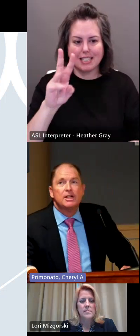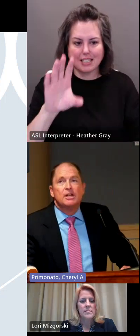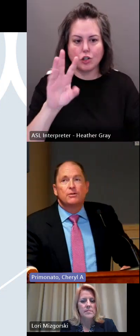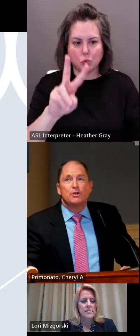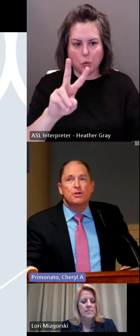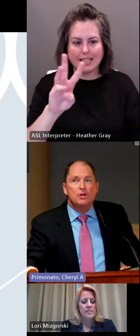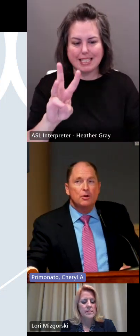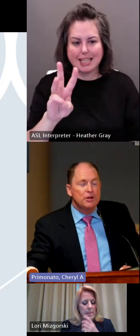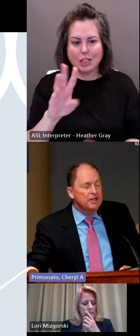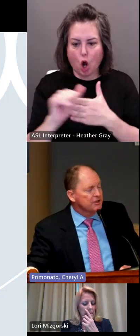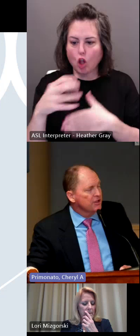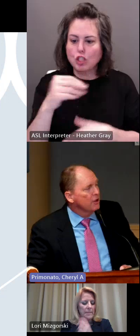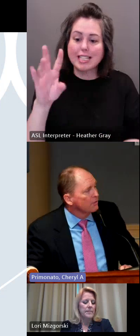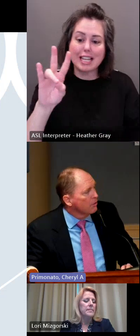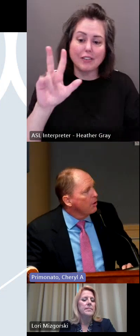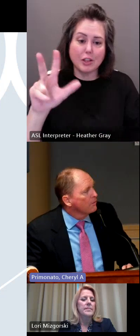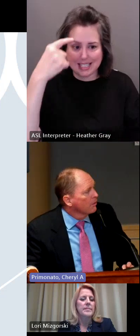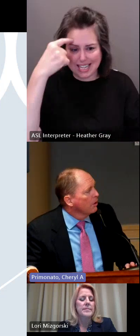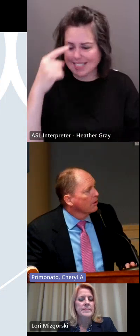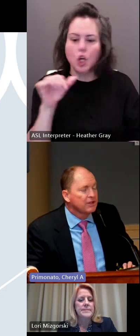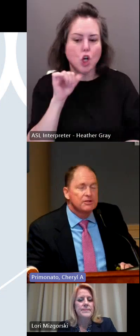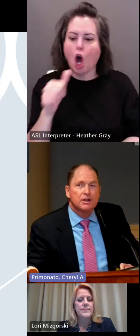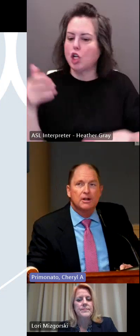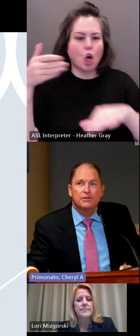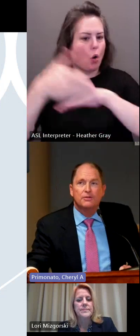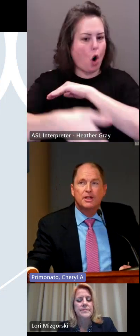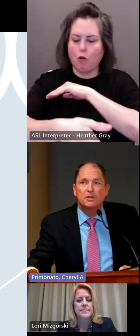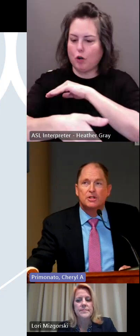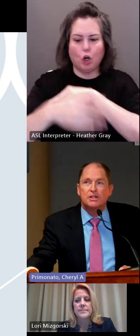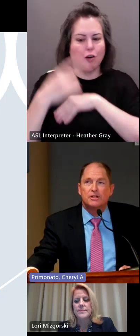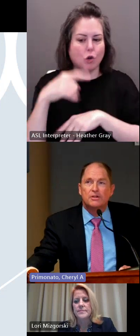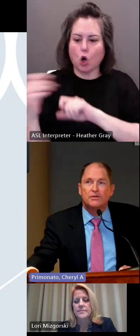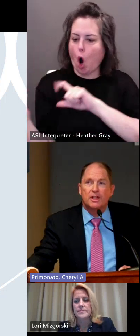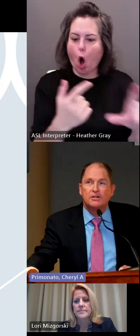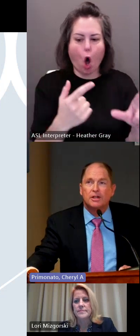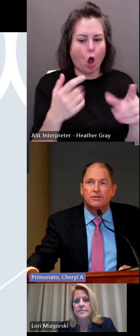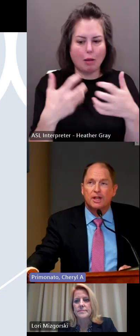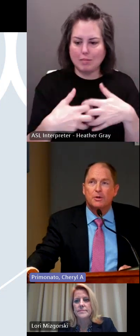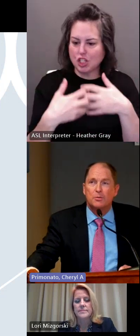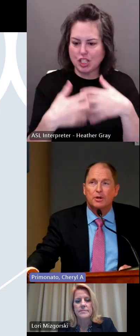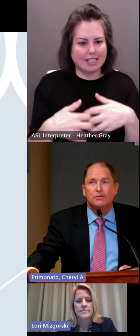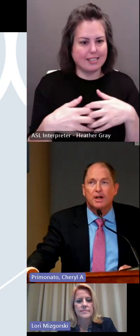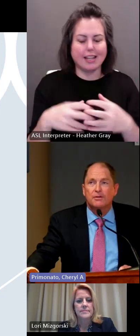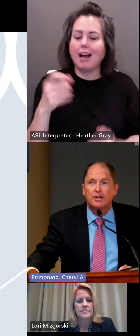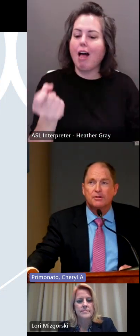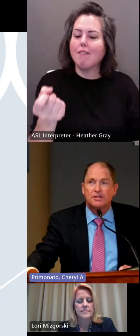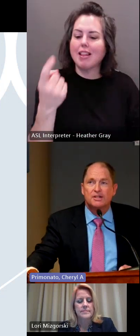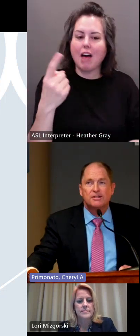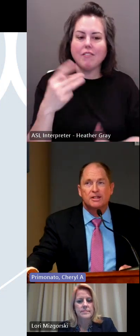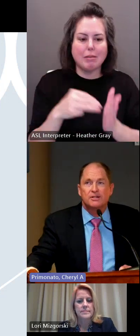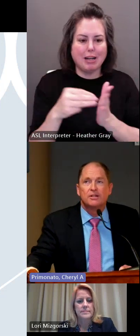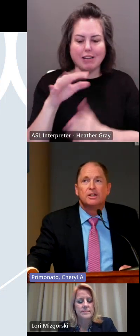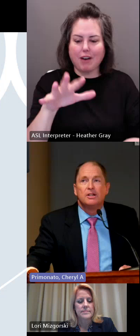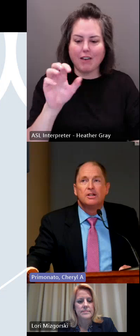$1,824,626.73 for a new total not to exceed overall for all of these fair vending machines in this phase of